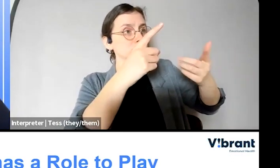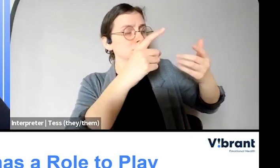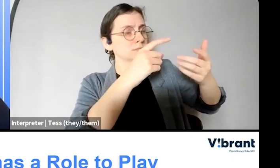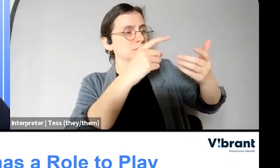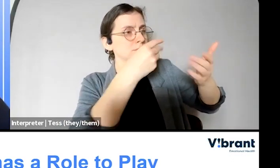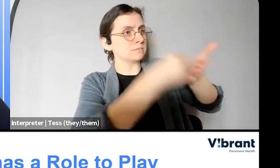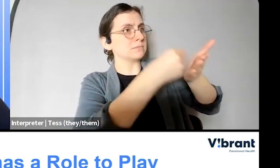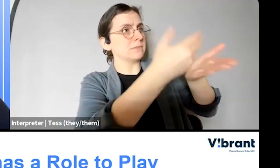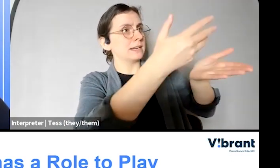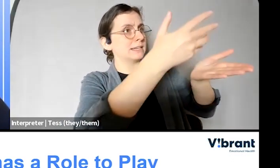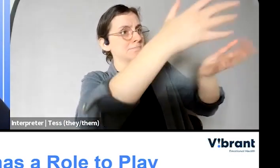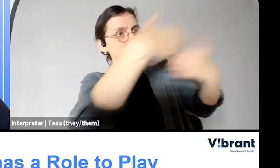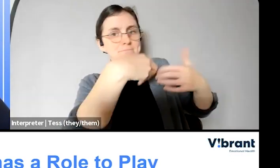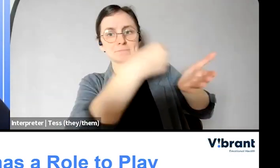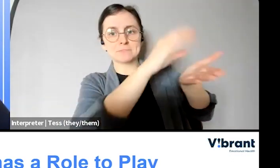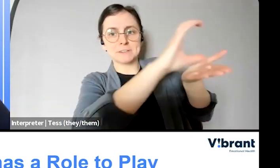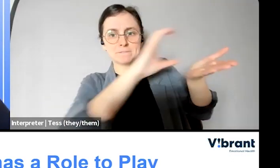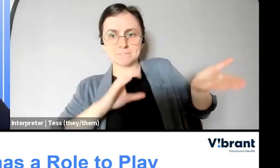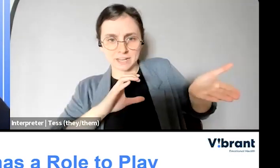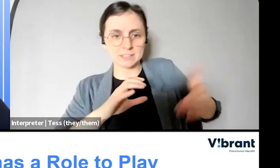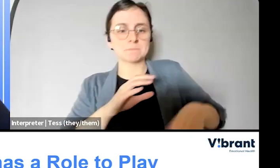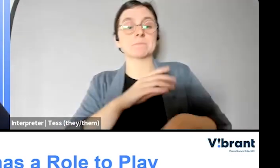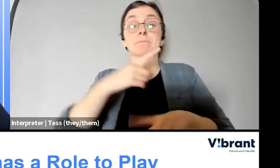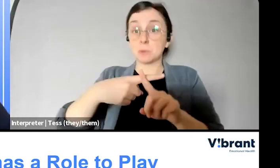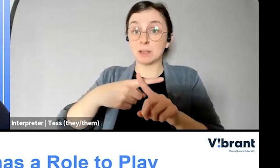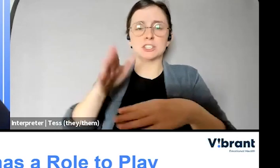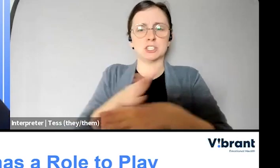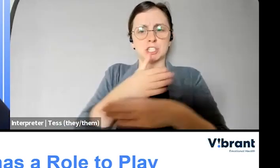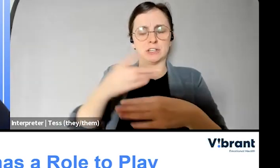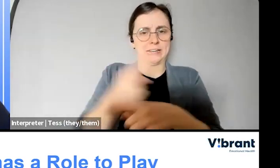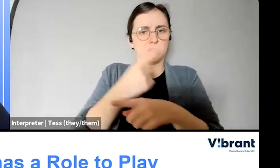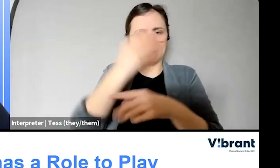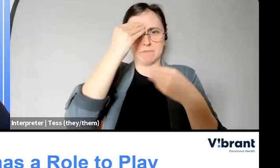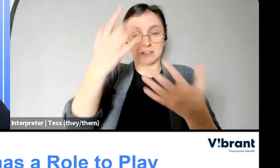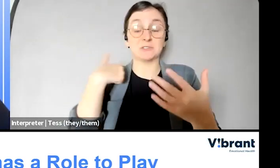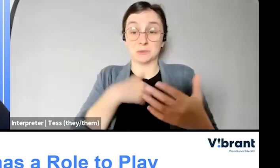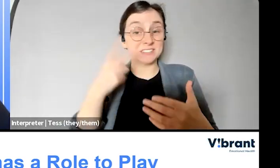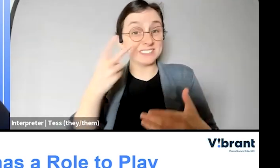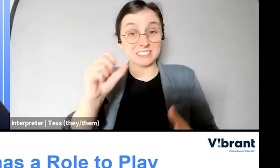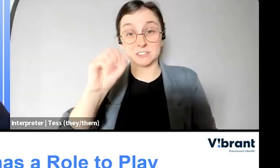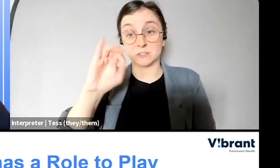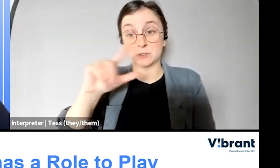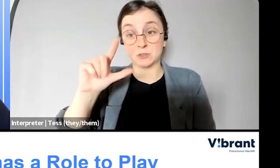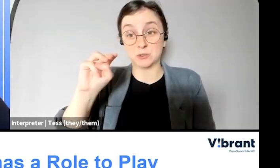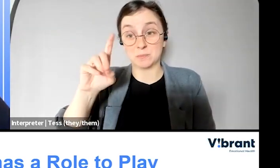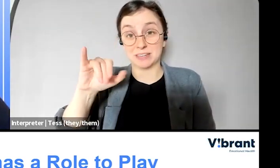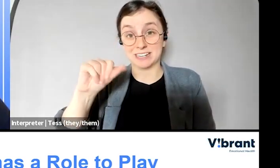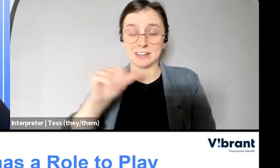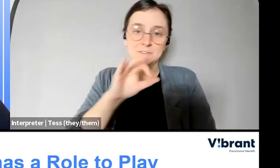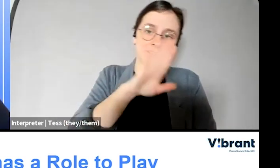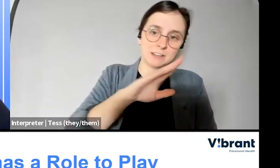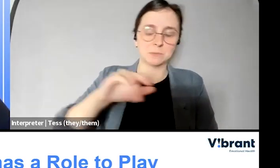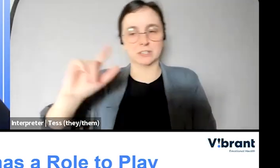course, sharing accurate information. We have seen with social media, sometimes misinformation can go viral. So always being